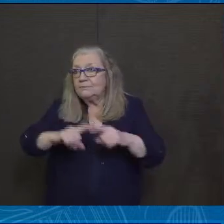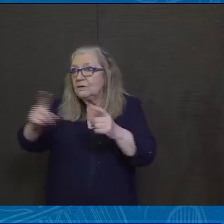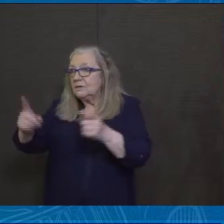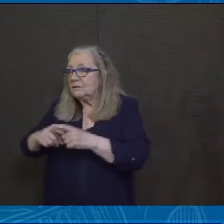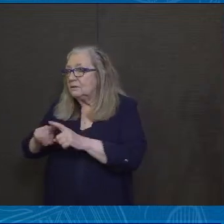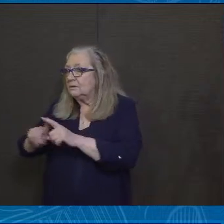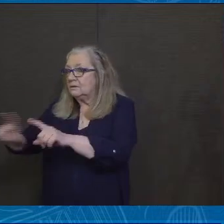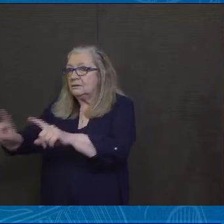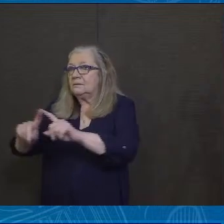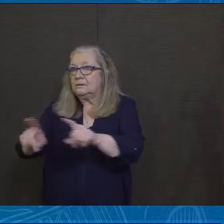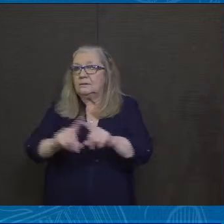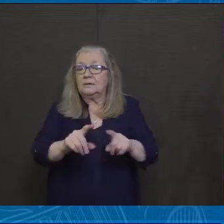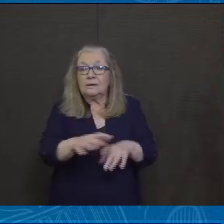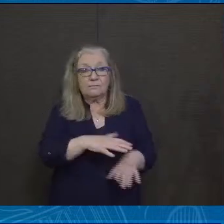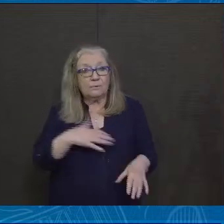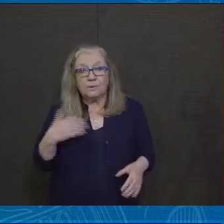everybody.